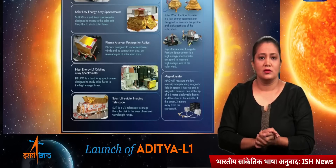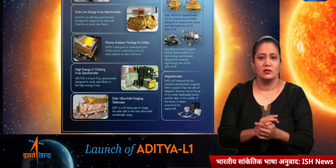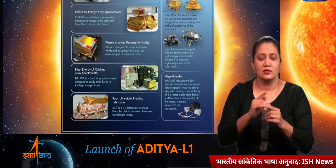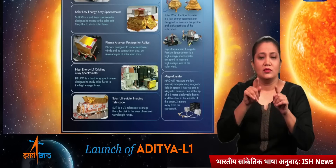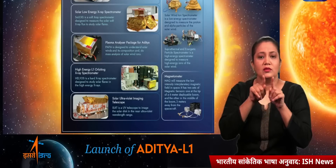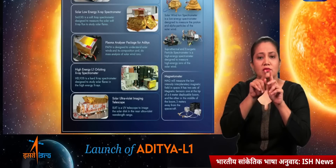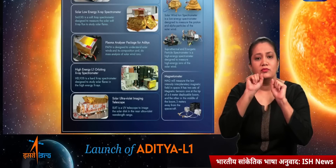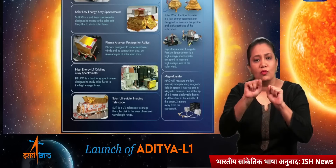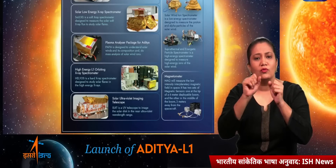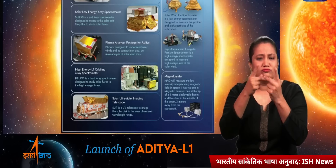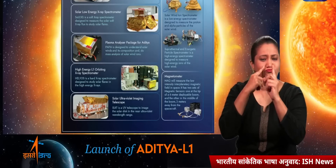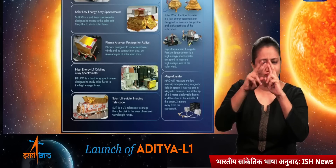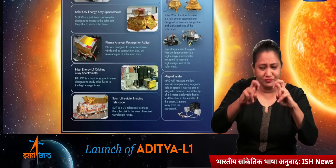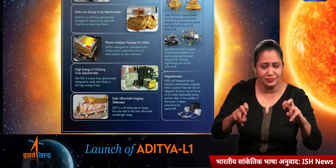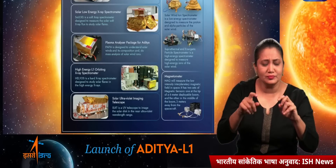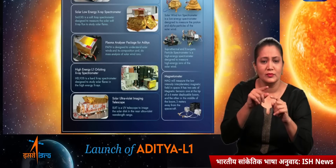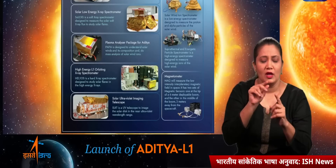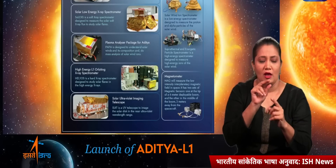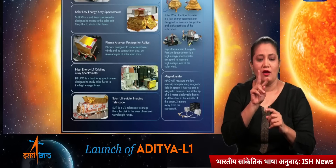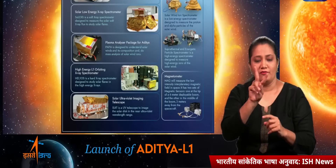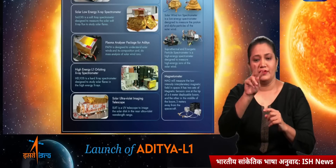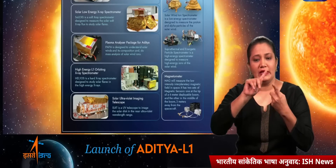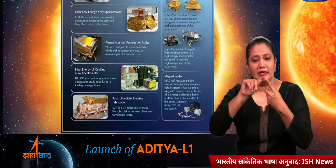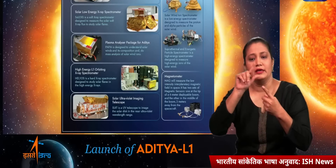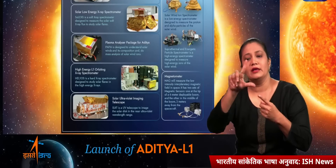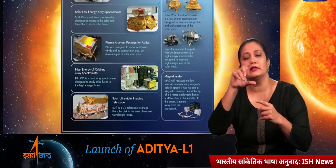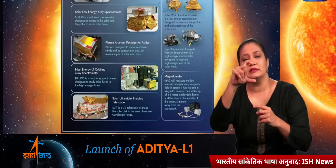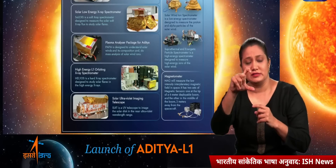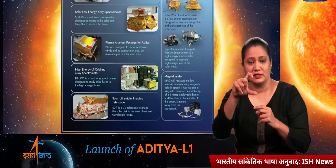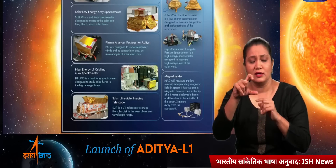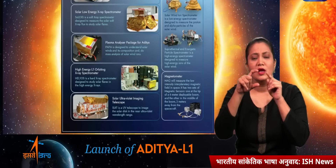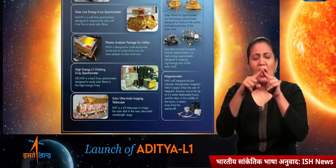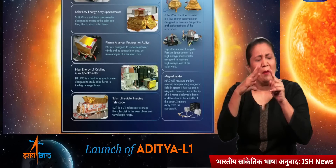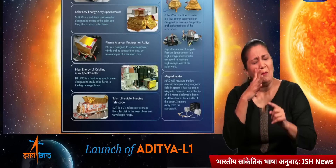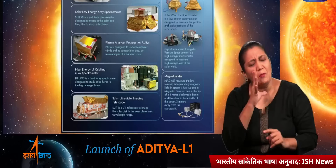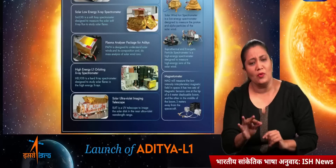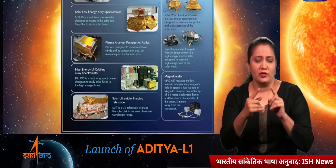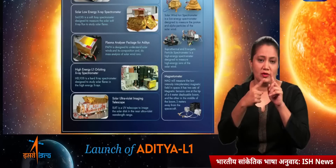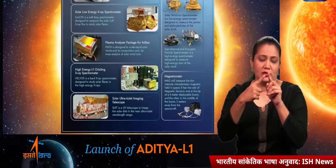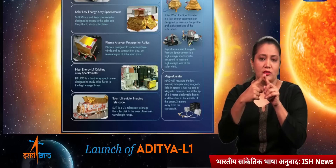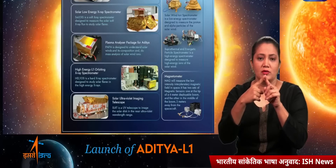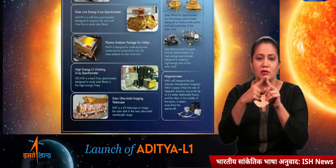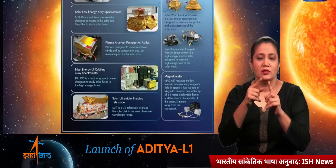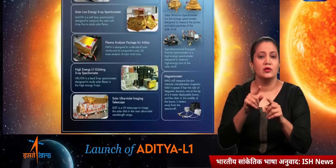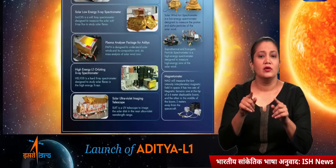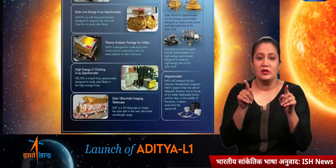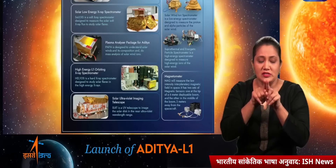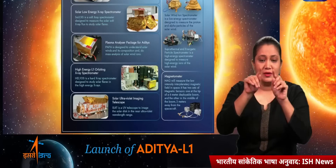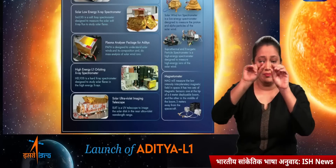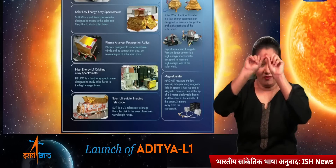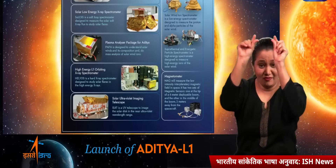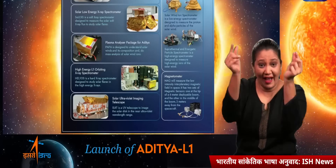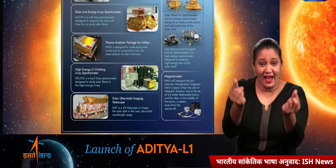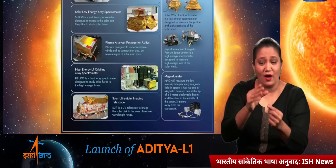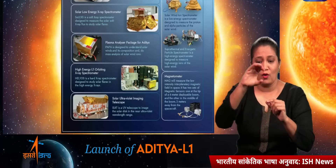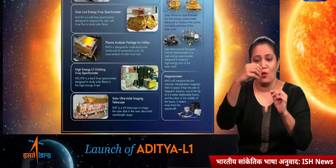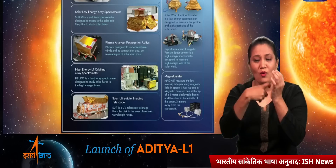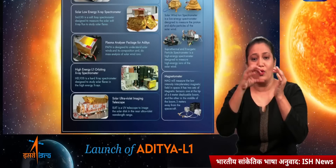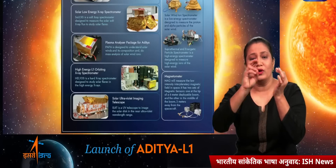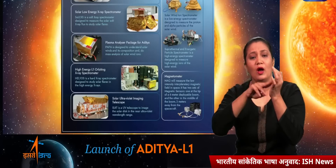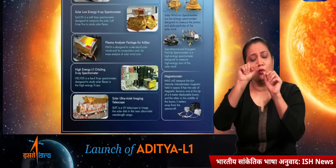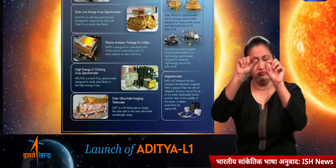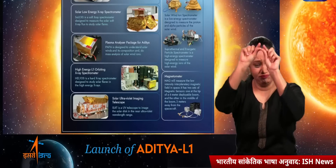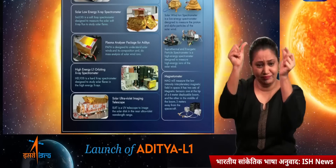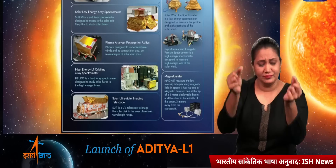Line Chronograph (VELC), which is a prime payload designed as a reflective coronagraph with a